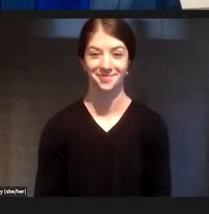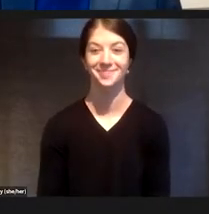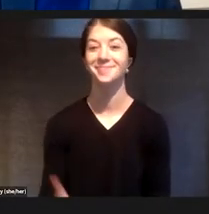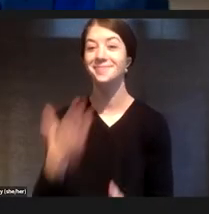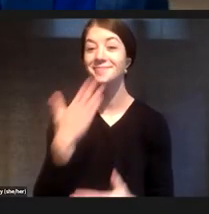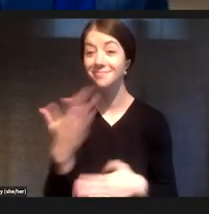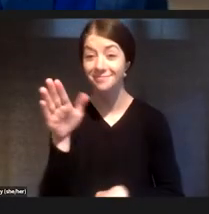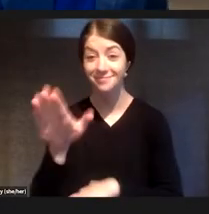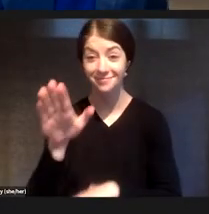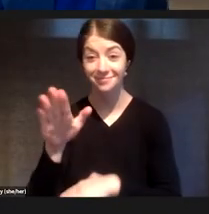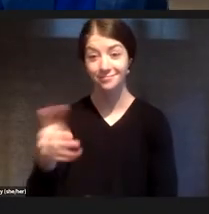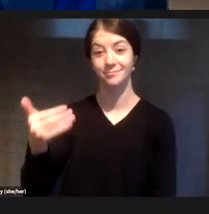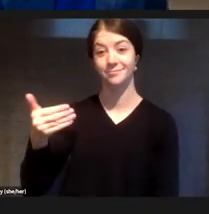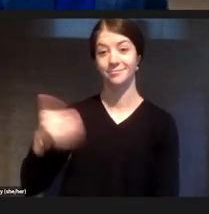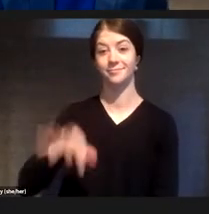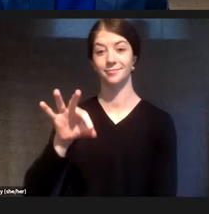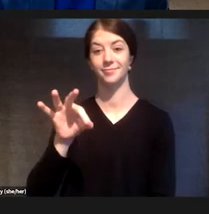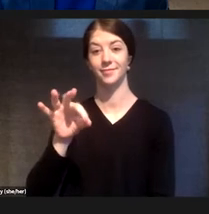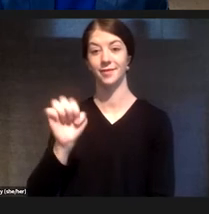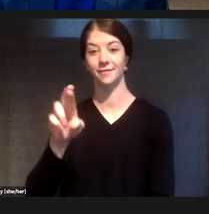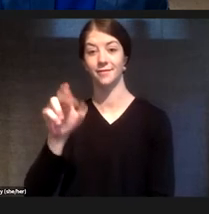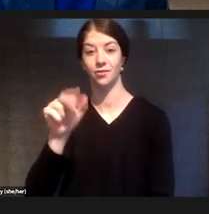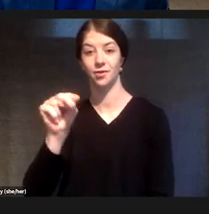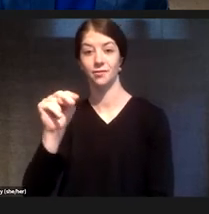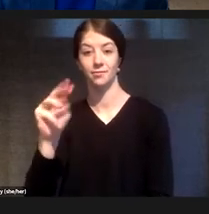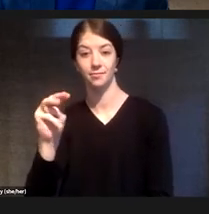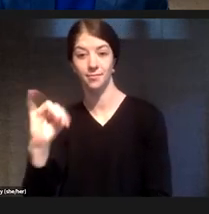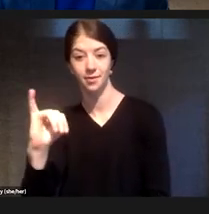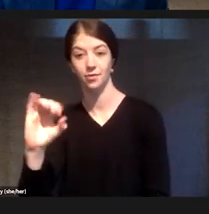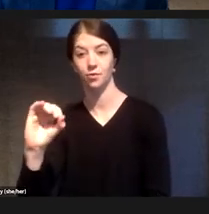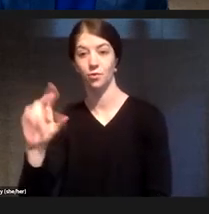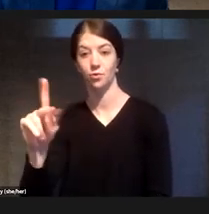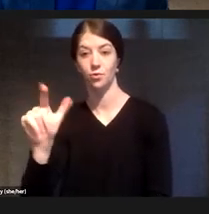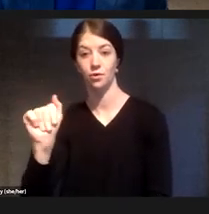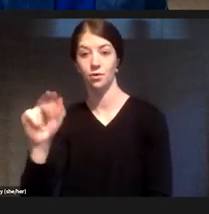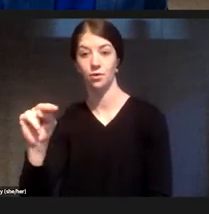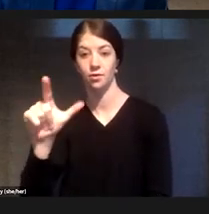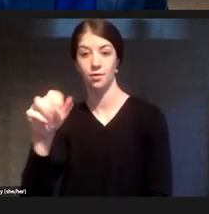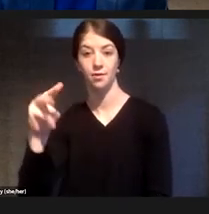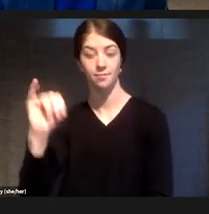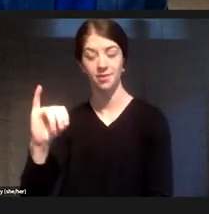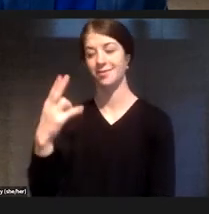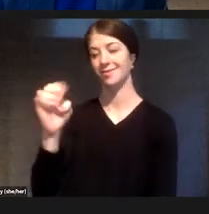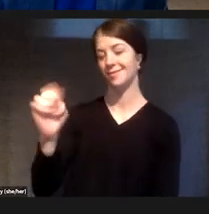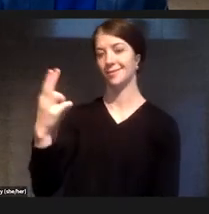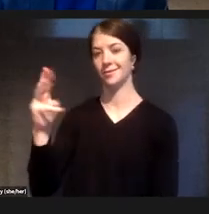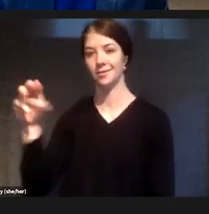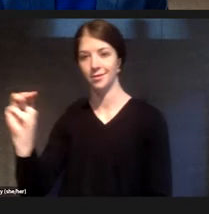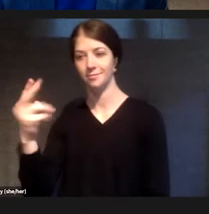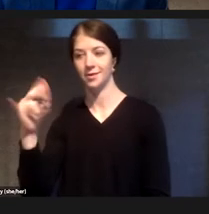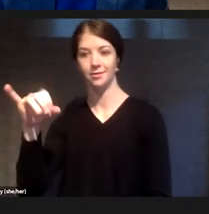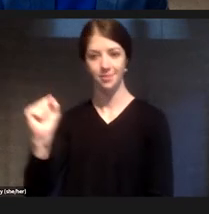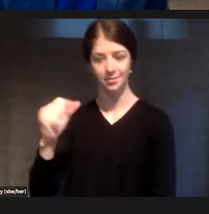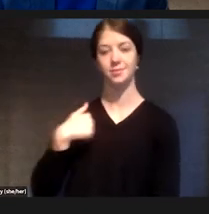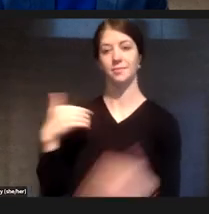Good afternoon. My name is Fermi Okanlami, and I use he, him, his pronouns. I am a young Black man with brown